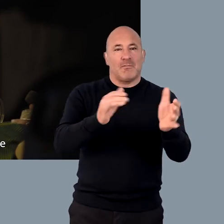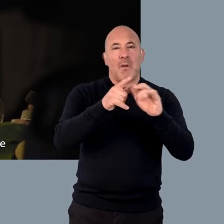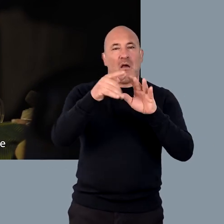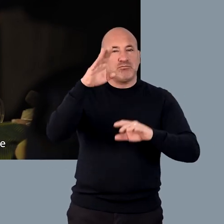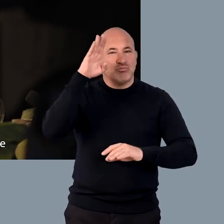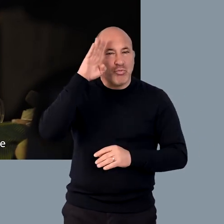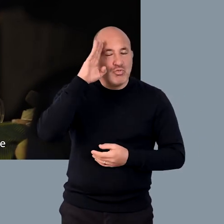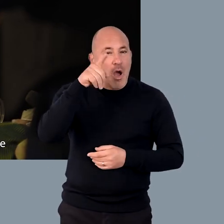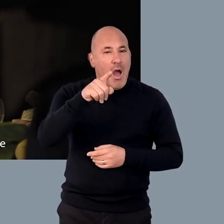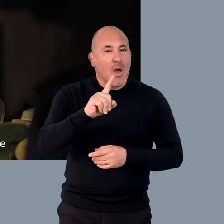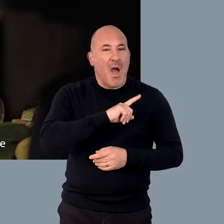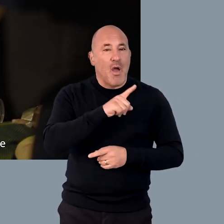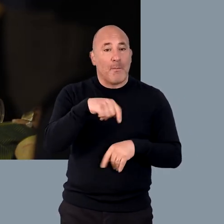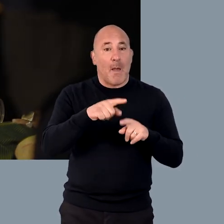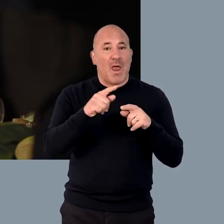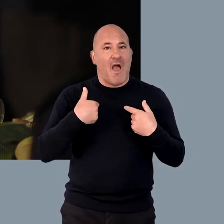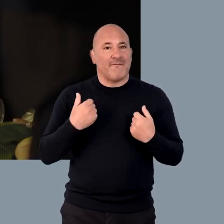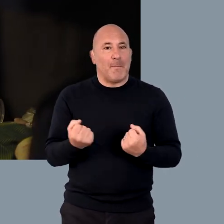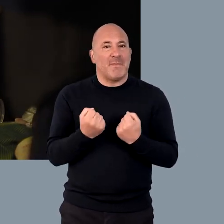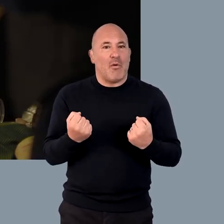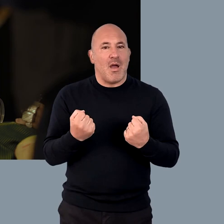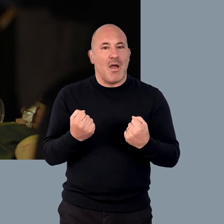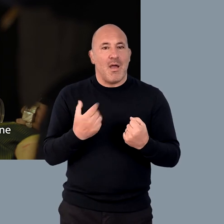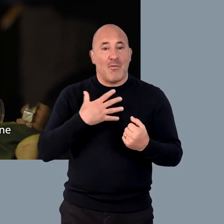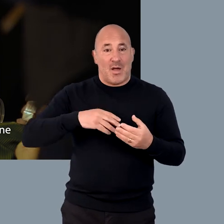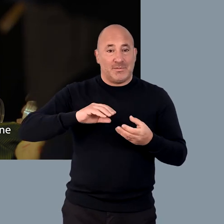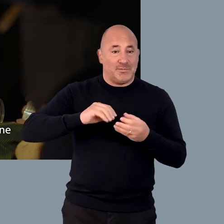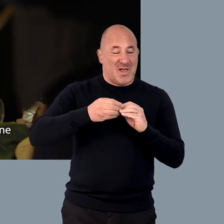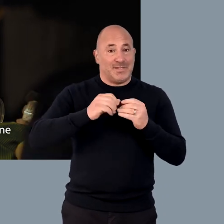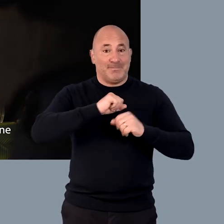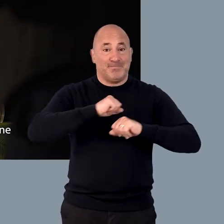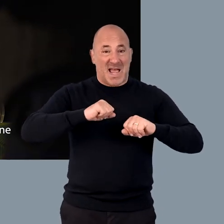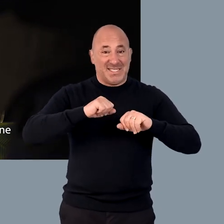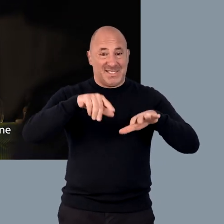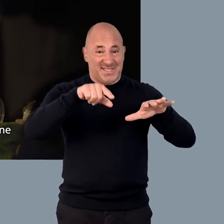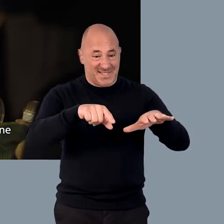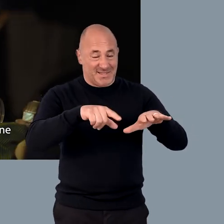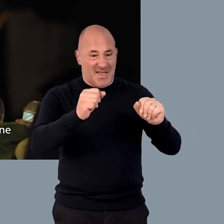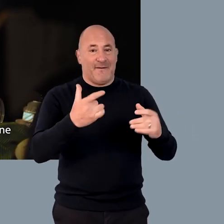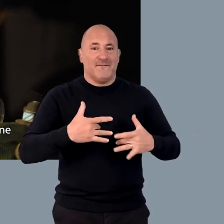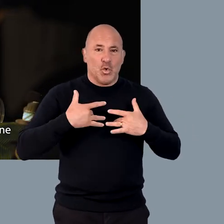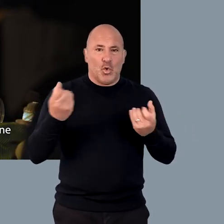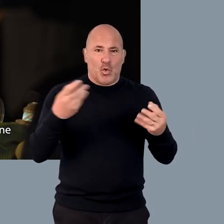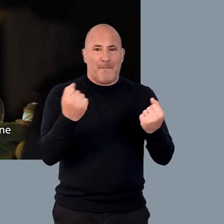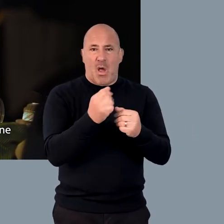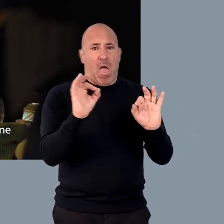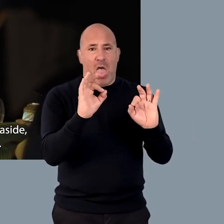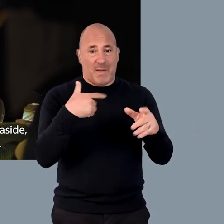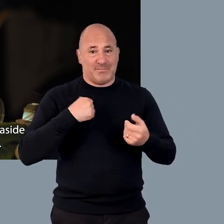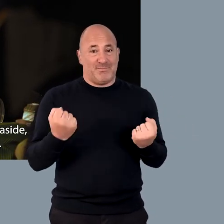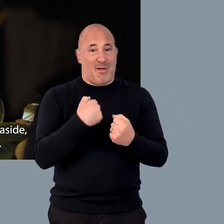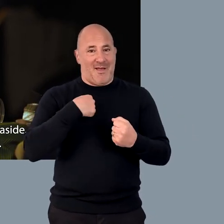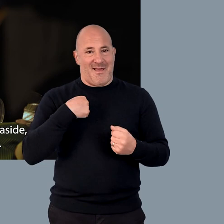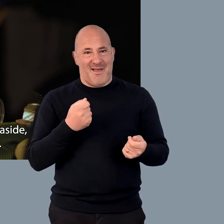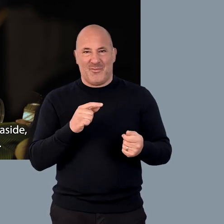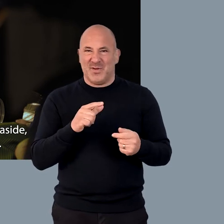sometimes there's a danger that like if you're in a position of power and you want to create space for someone who's not being given that voice and